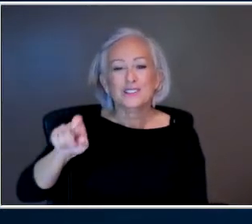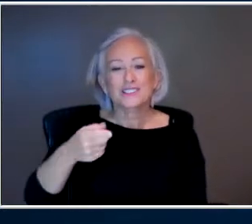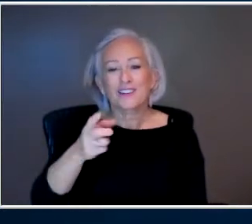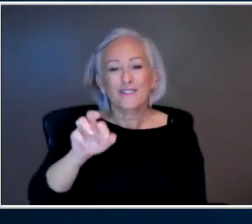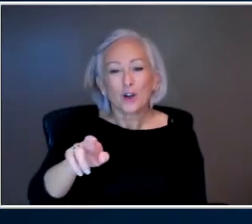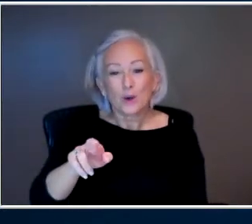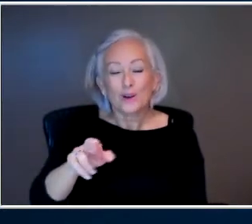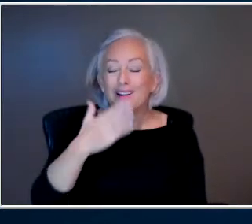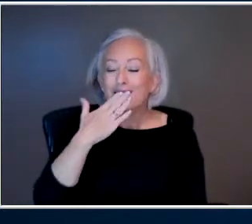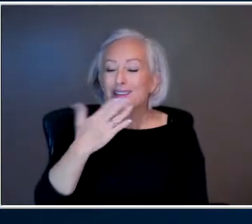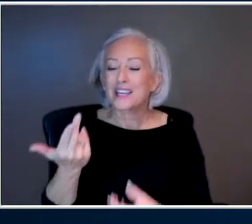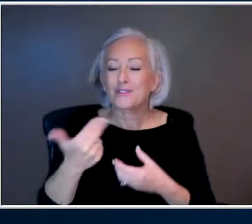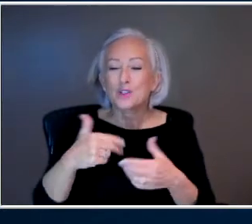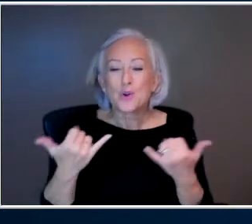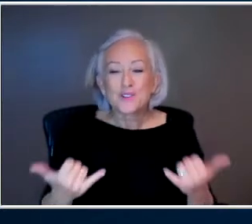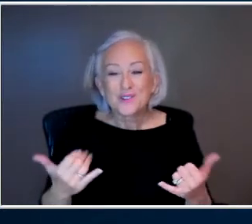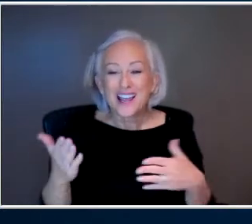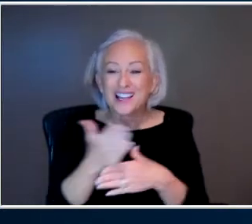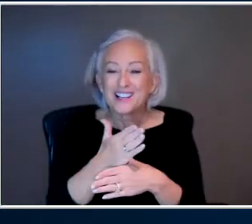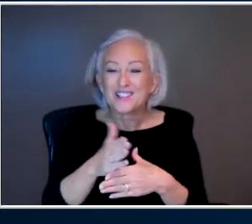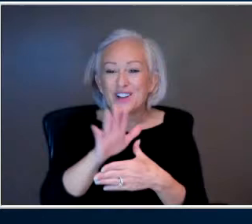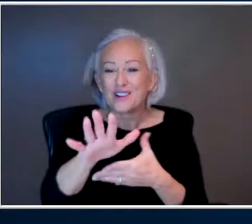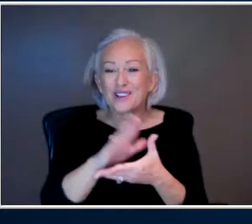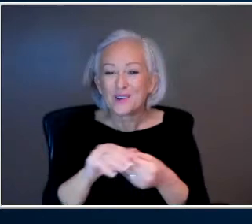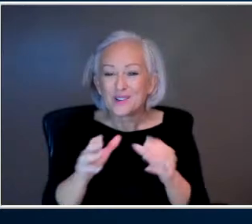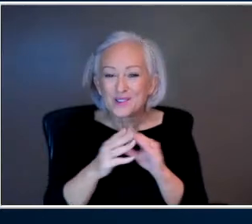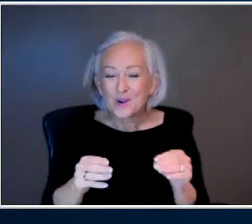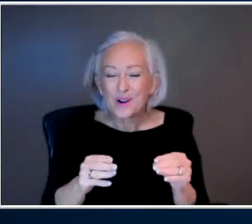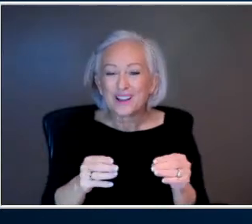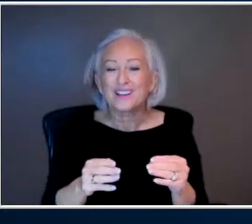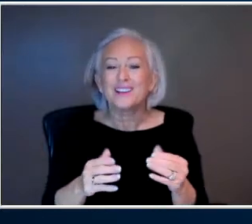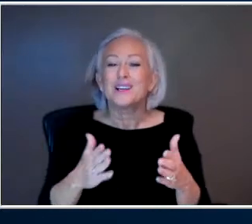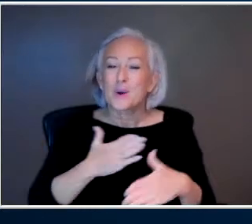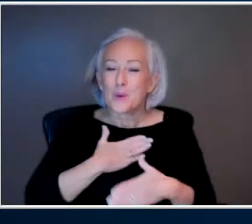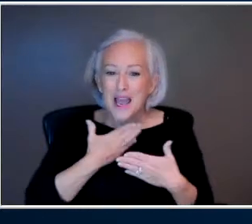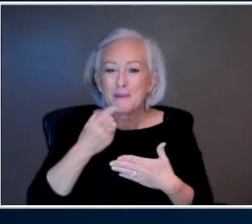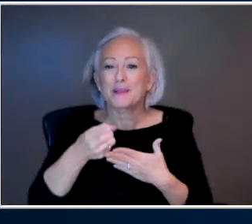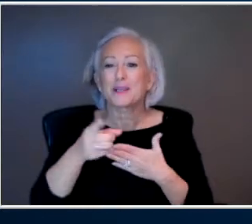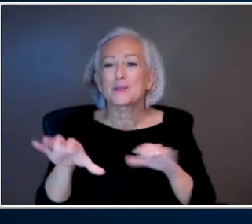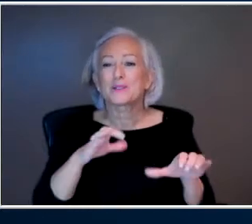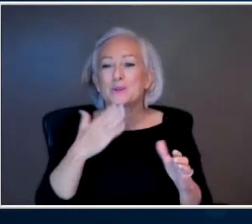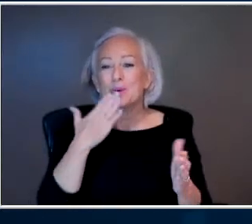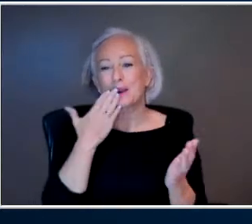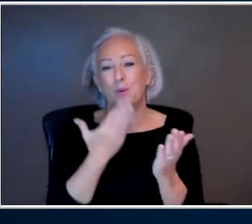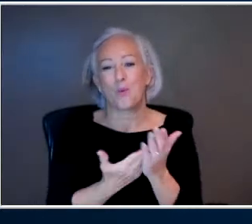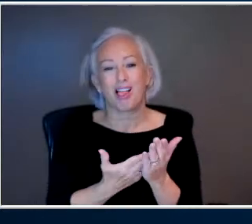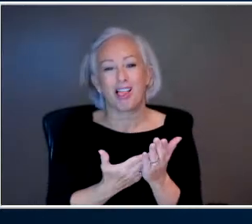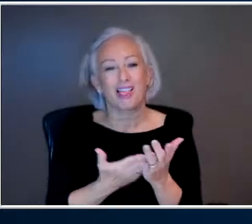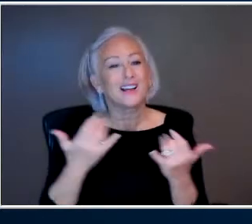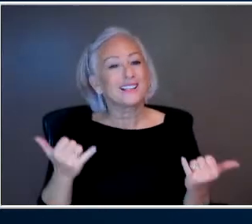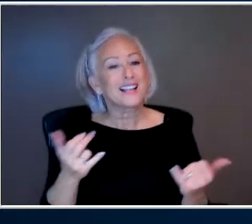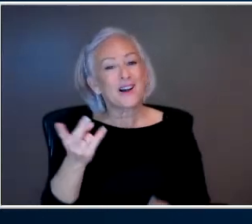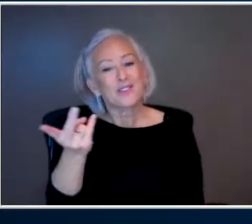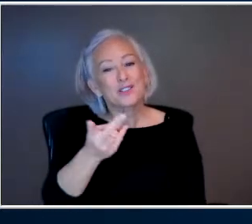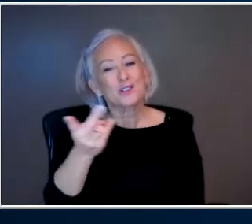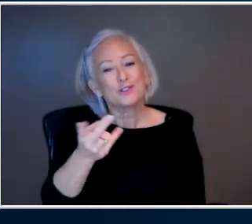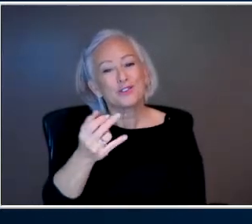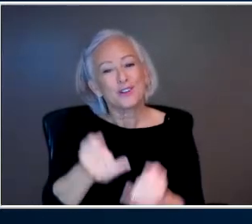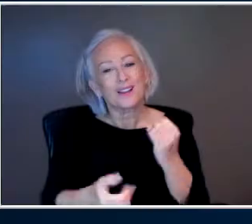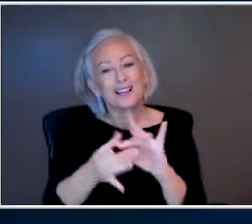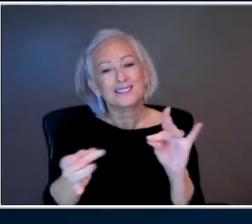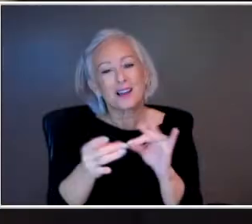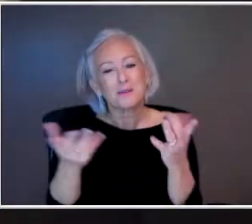just sharing your story. We're so glad, Chris, you're doing well. I want to hear from both of you. What is the takeaway from your